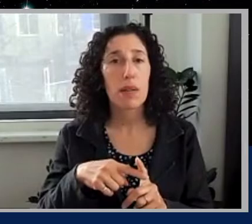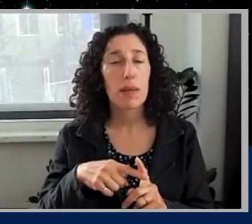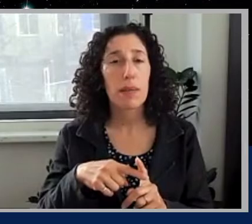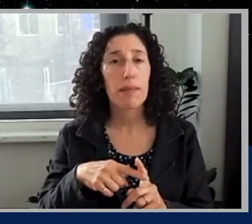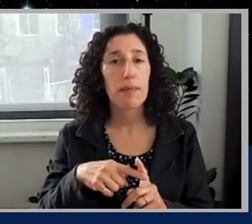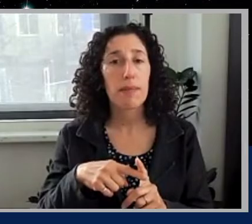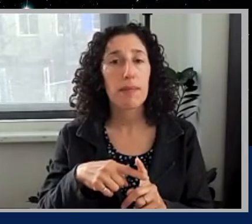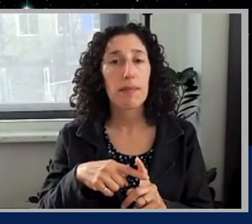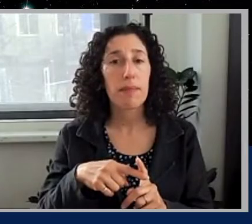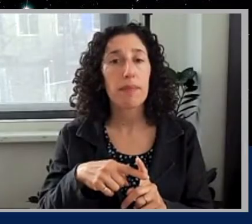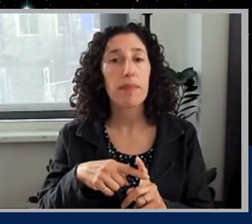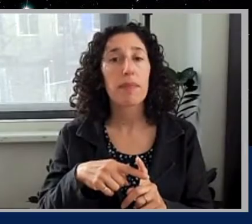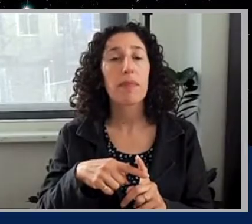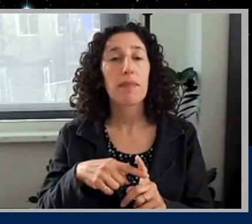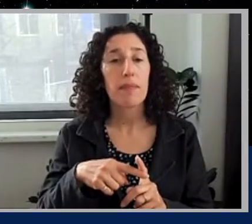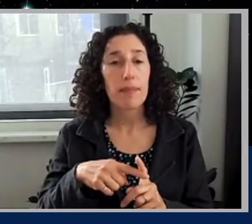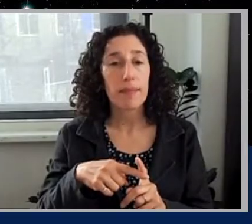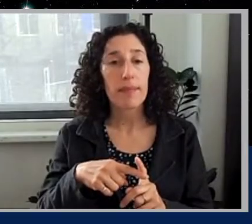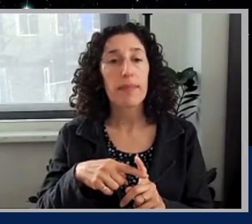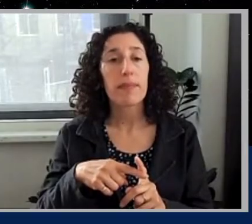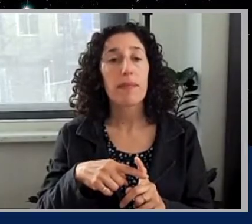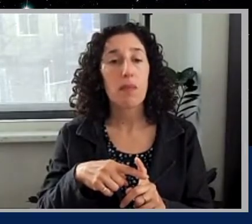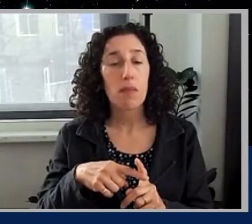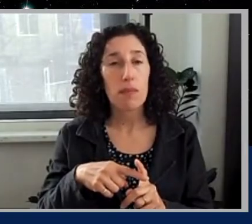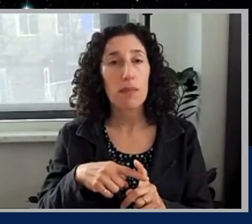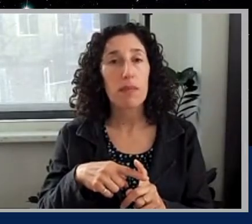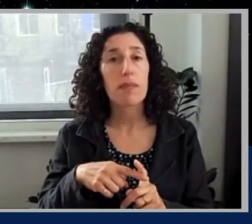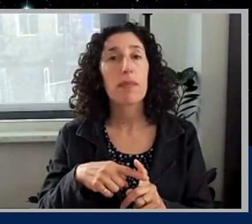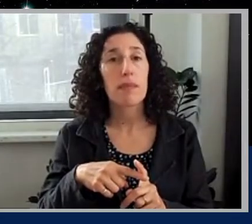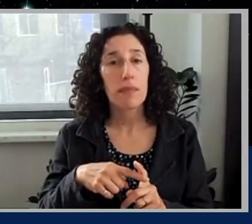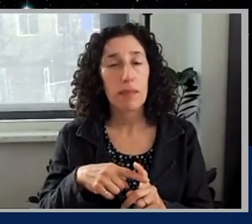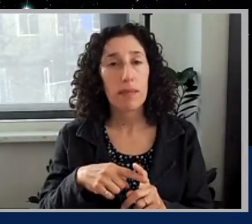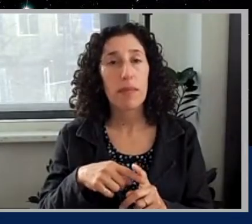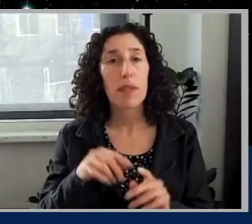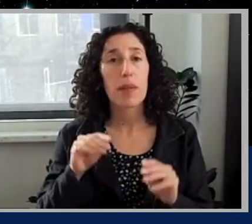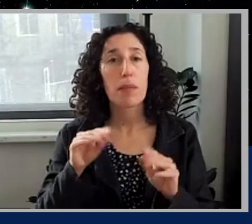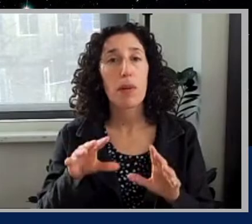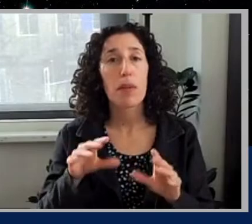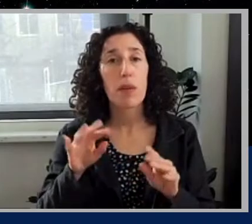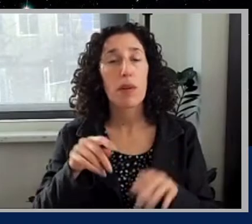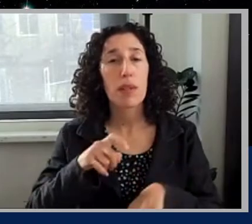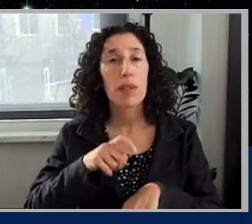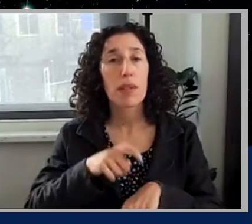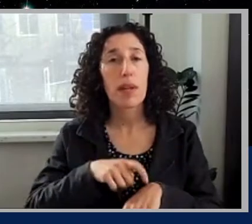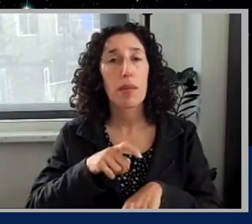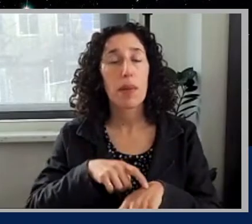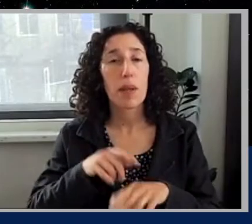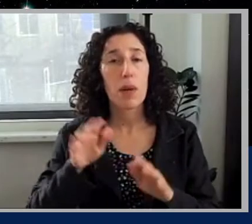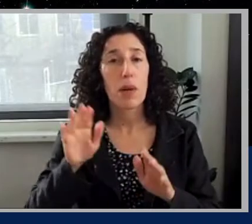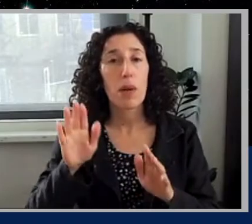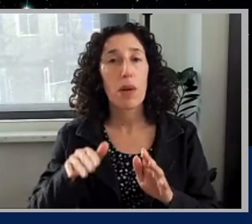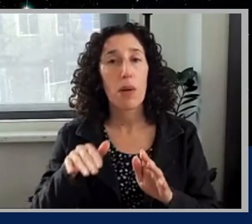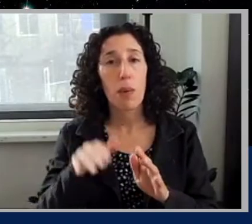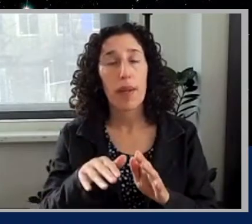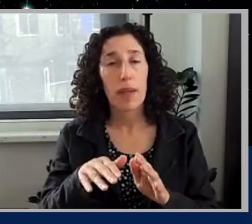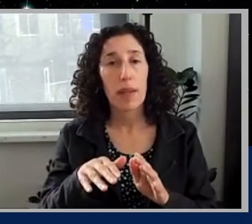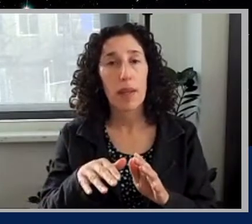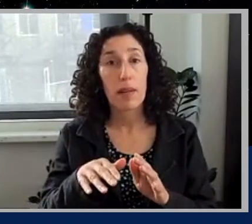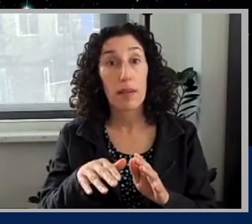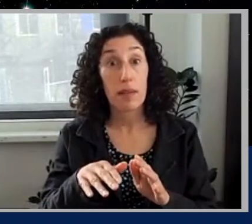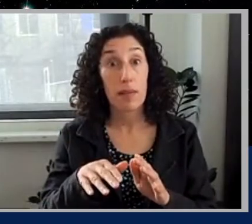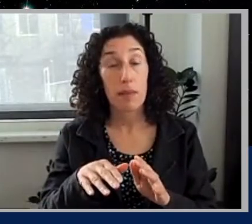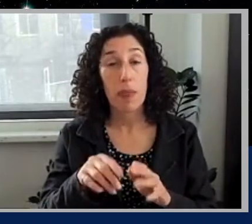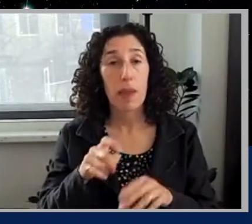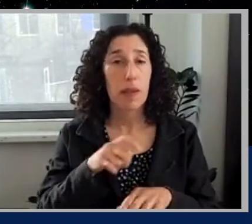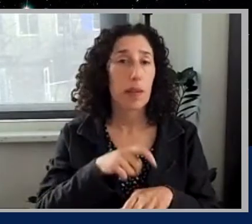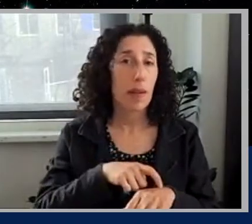that? So now instead of having a gravitational wave ripple through the fabric of space-time and push